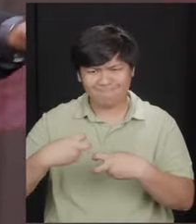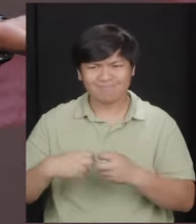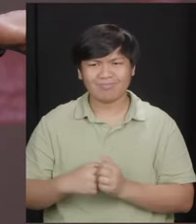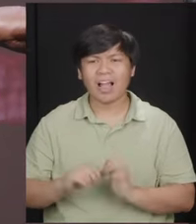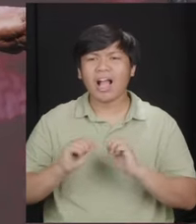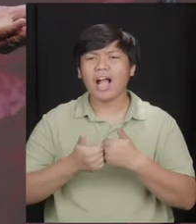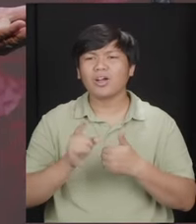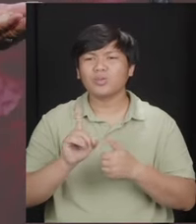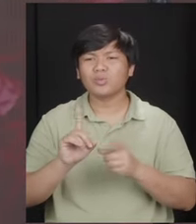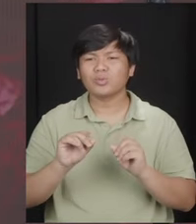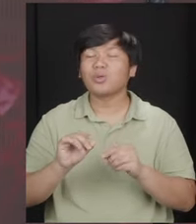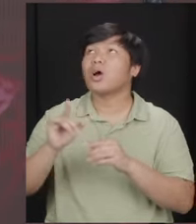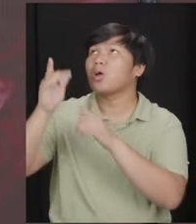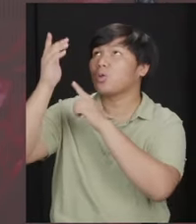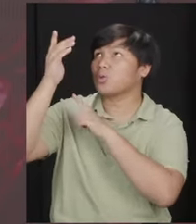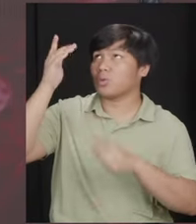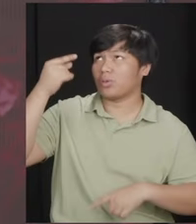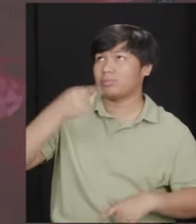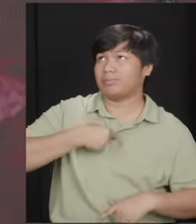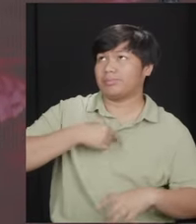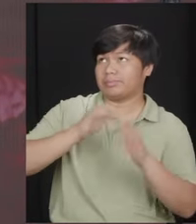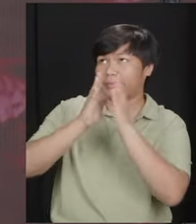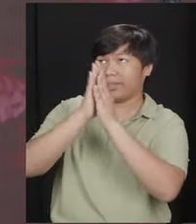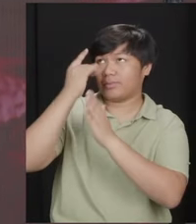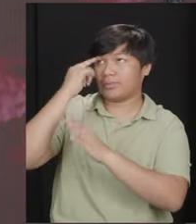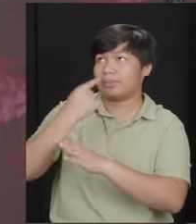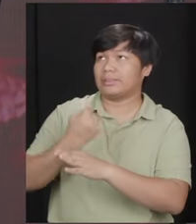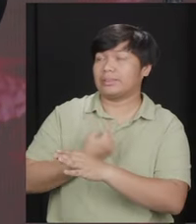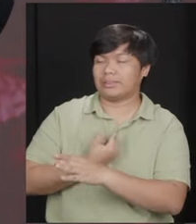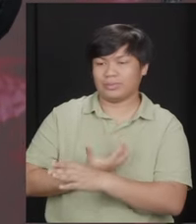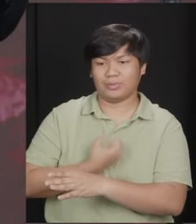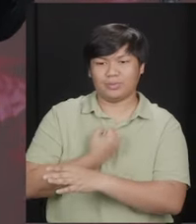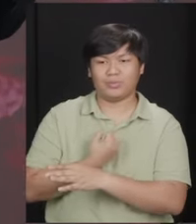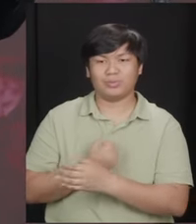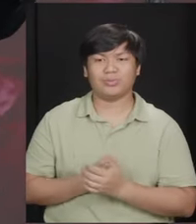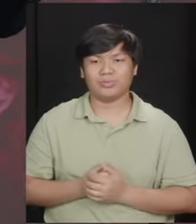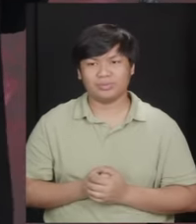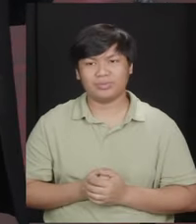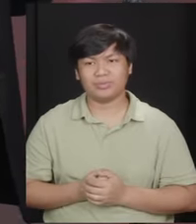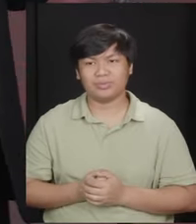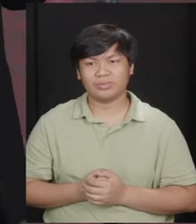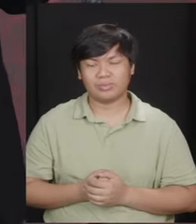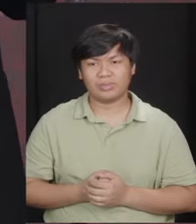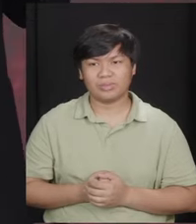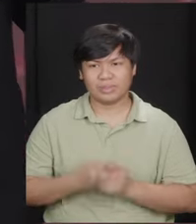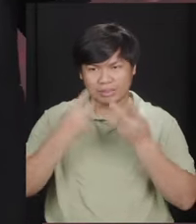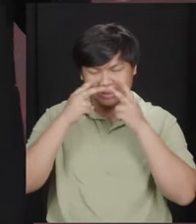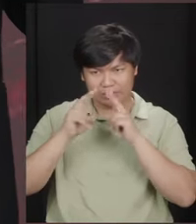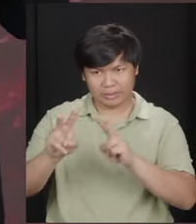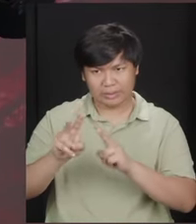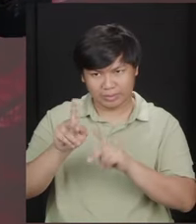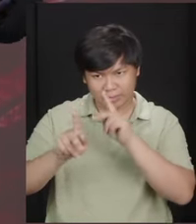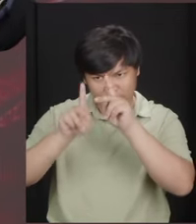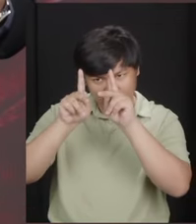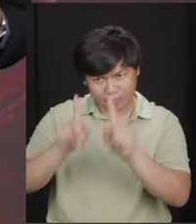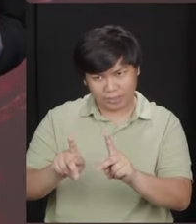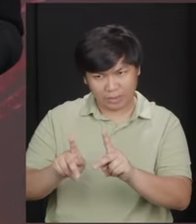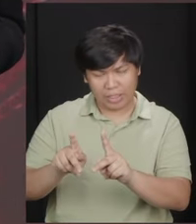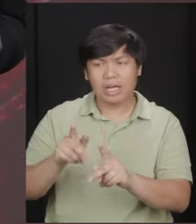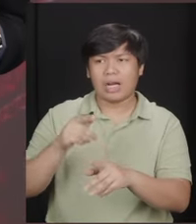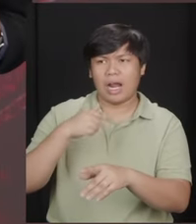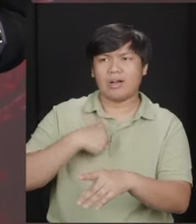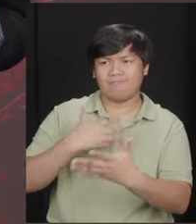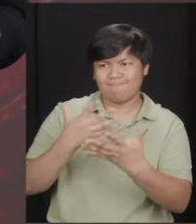Lord, ako muna. I'm praying for me. Because when I see the person, I want to smash his face